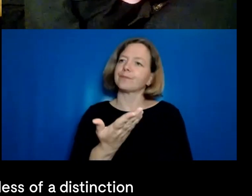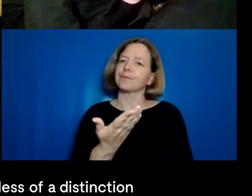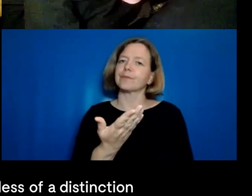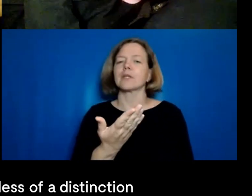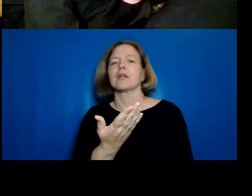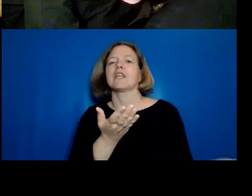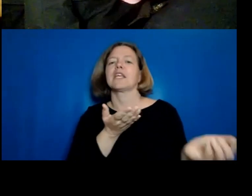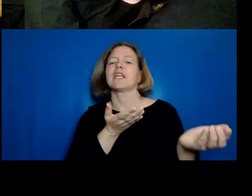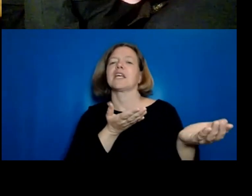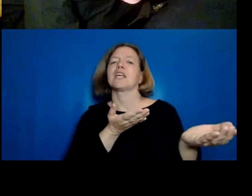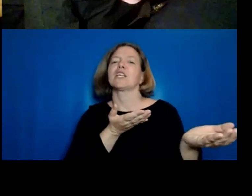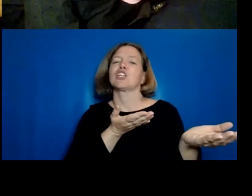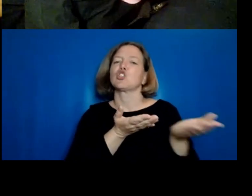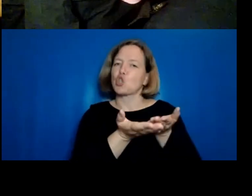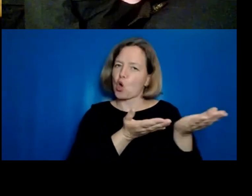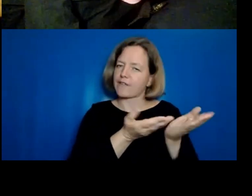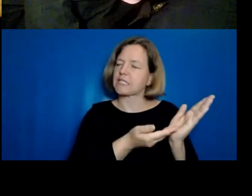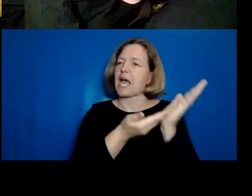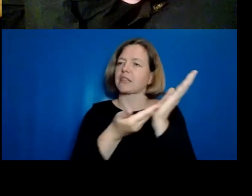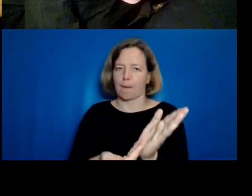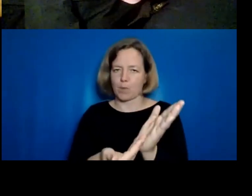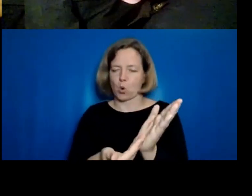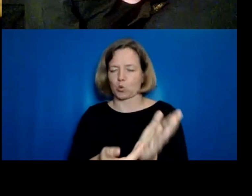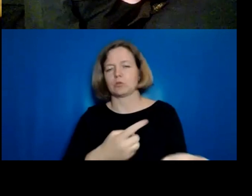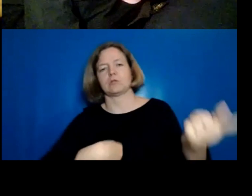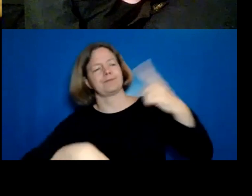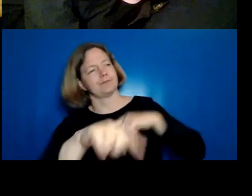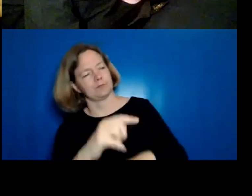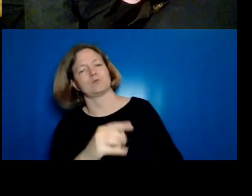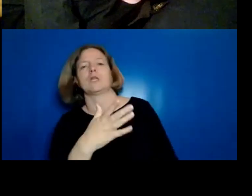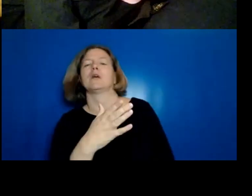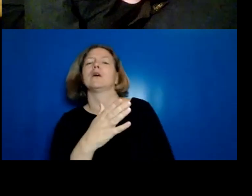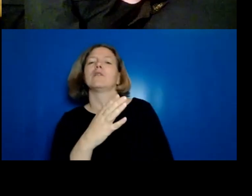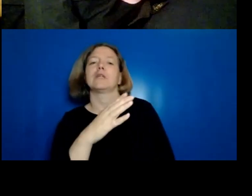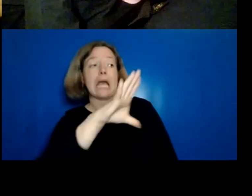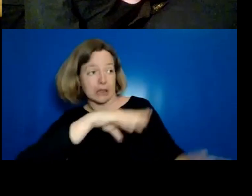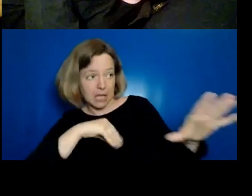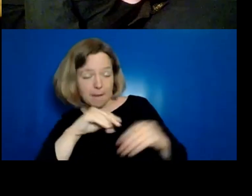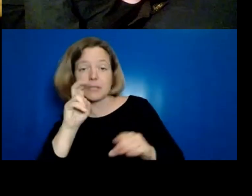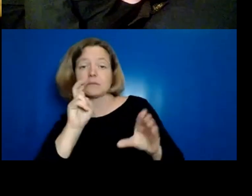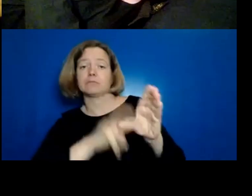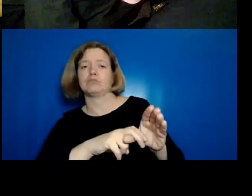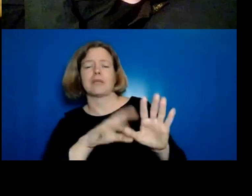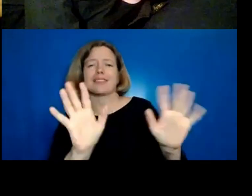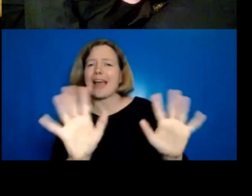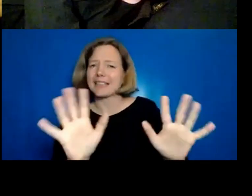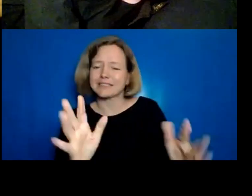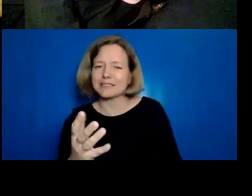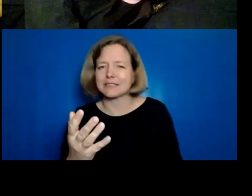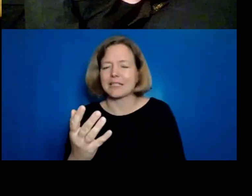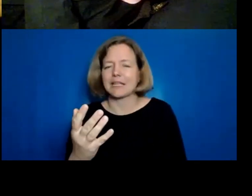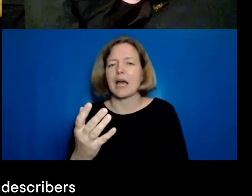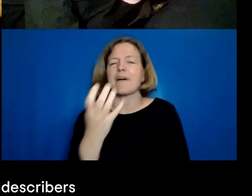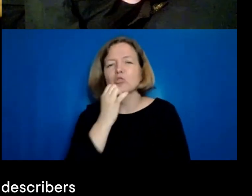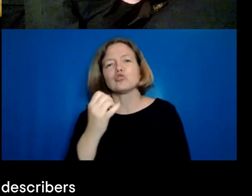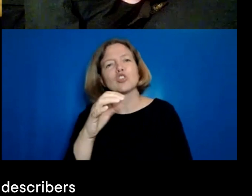artists. I want to see like cooperatives of ASL or sign language